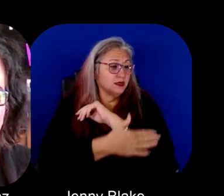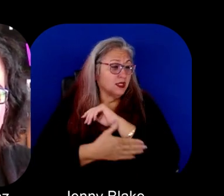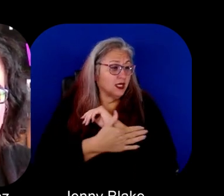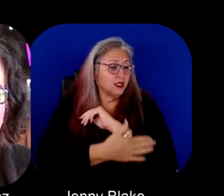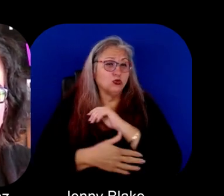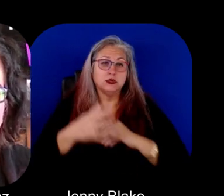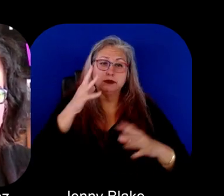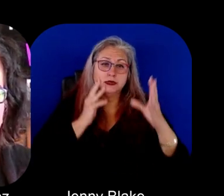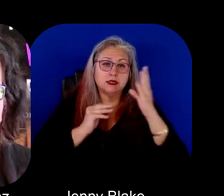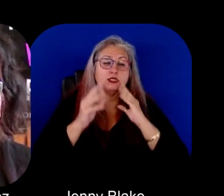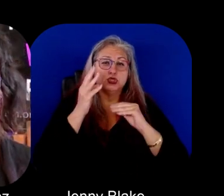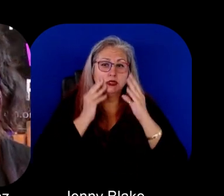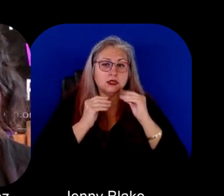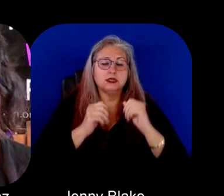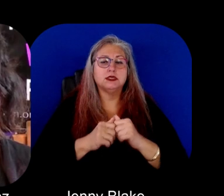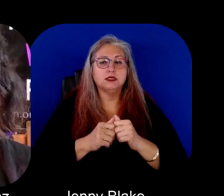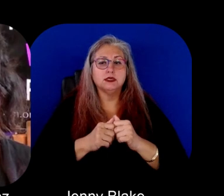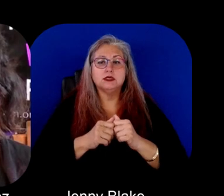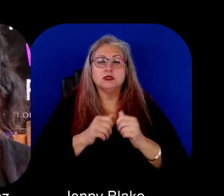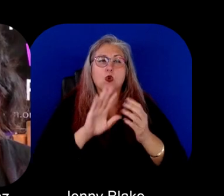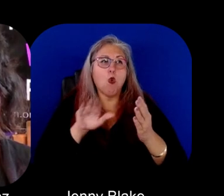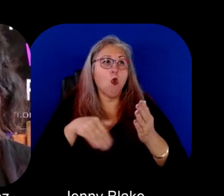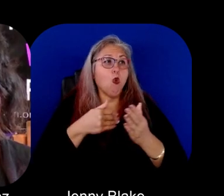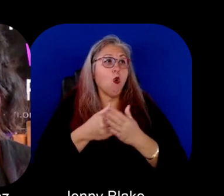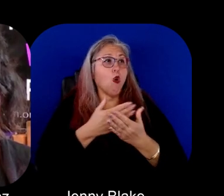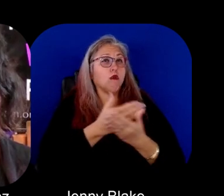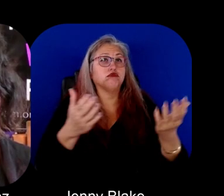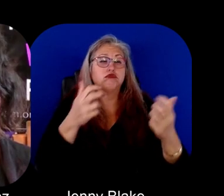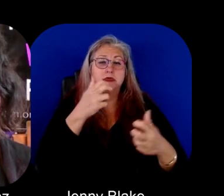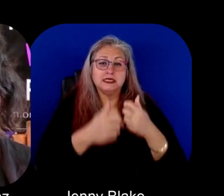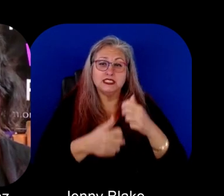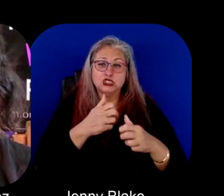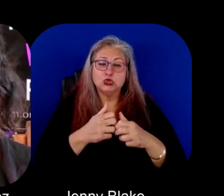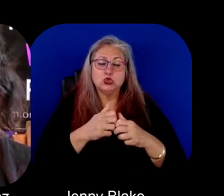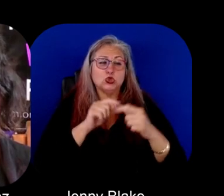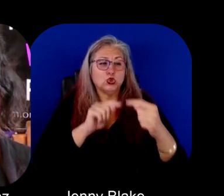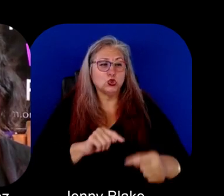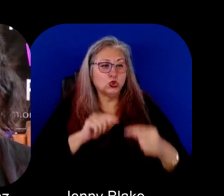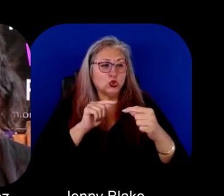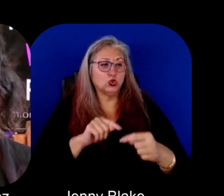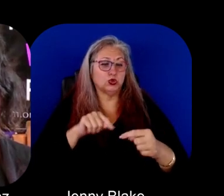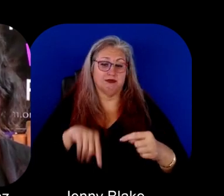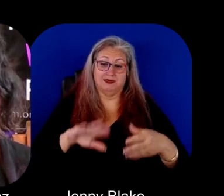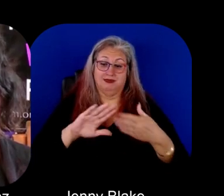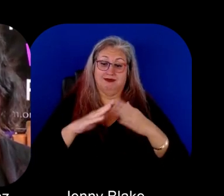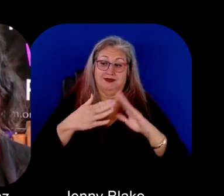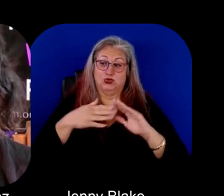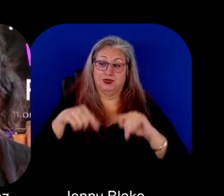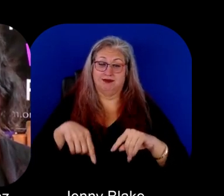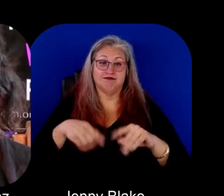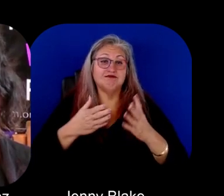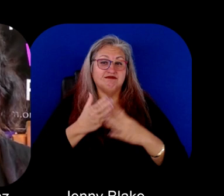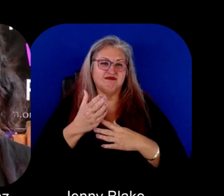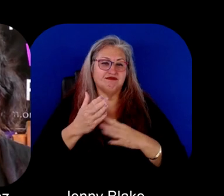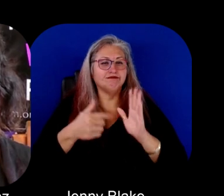through, and all the issues and the difficulties that my community is